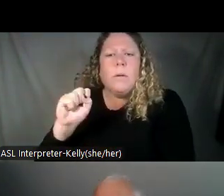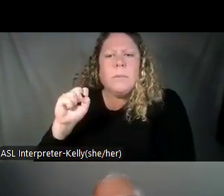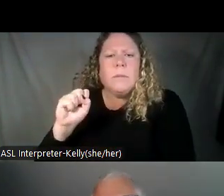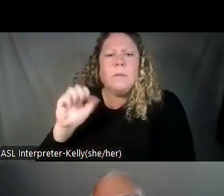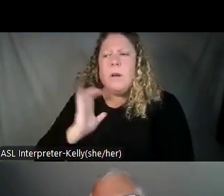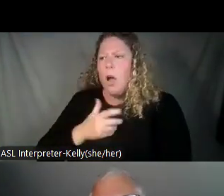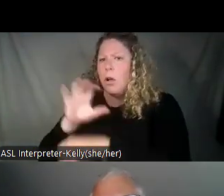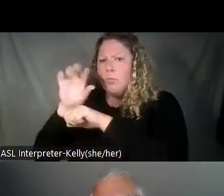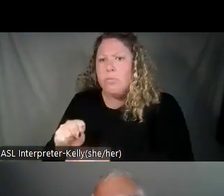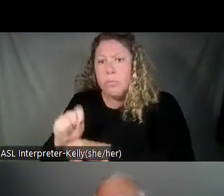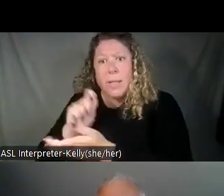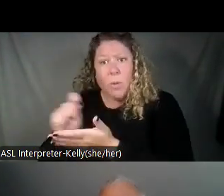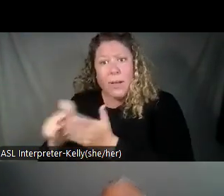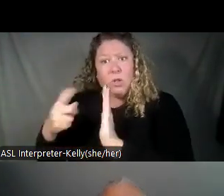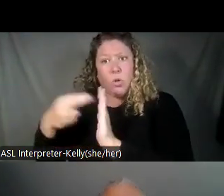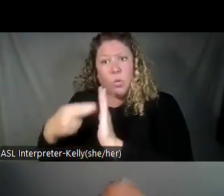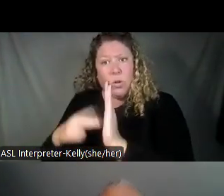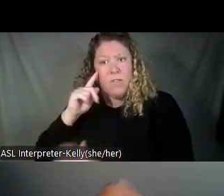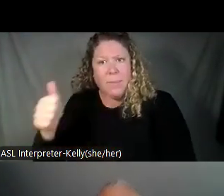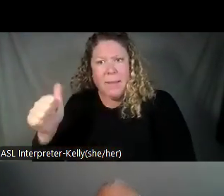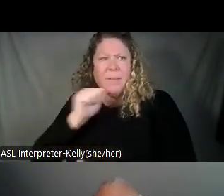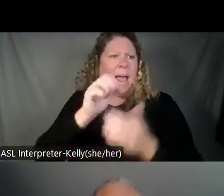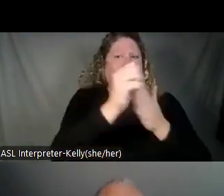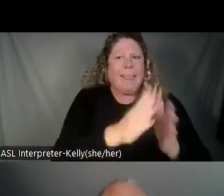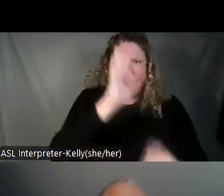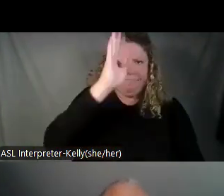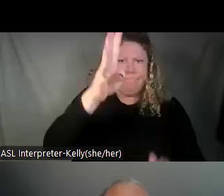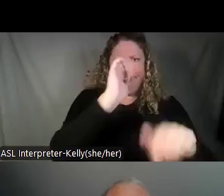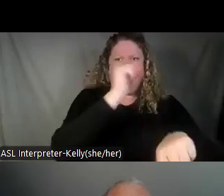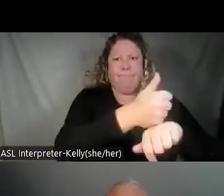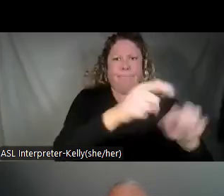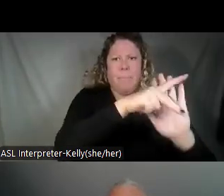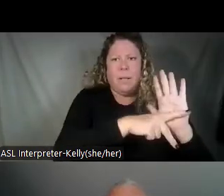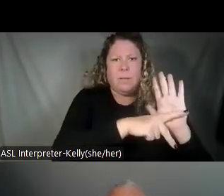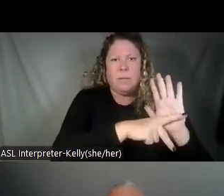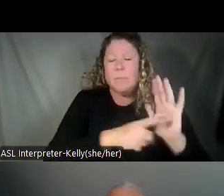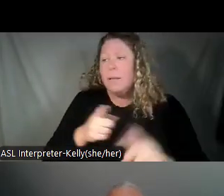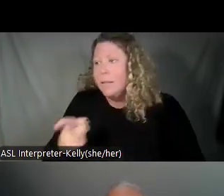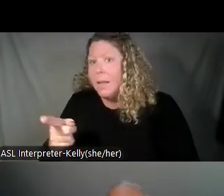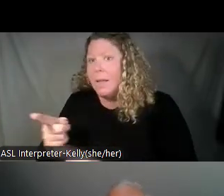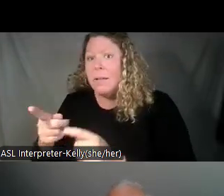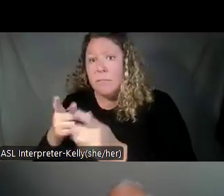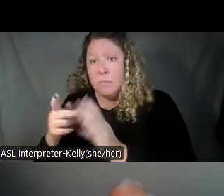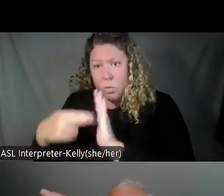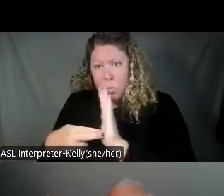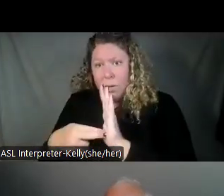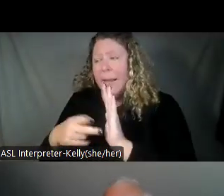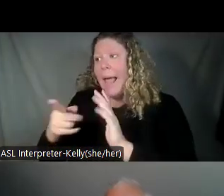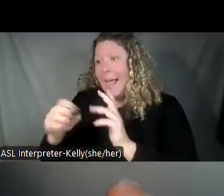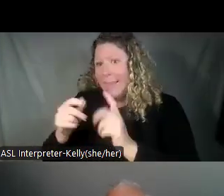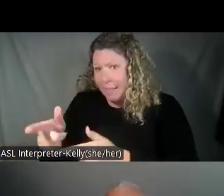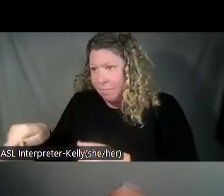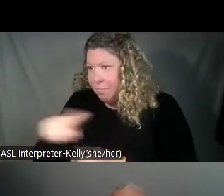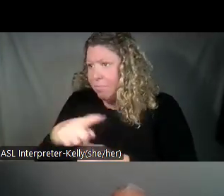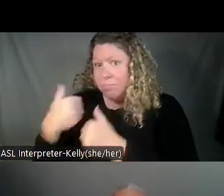the rules for themselves, and then they're also accountable for those rules. They manage themselves much better at a